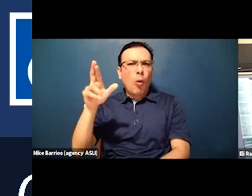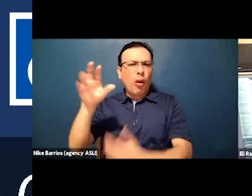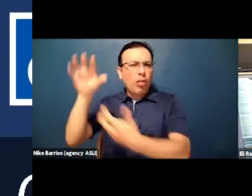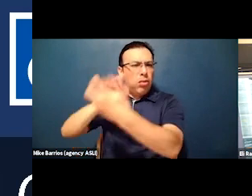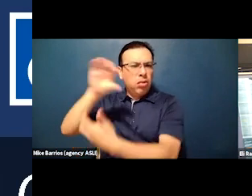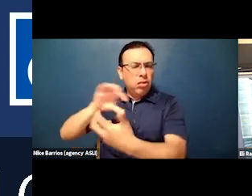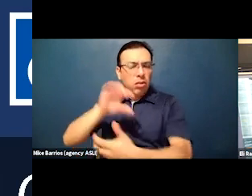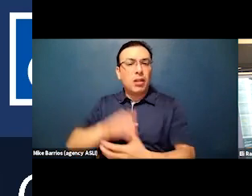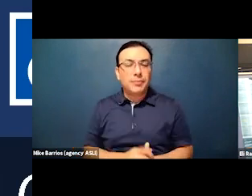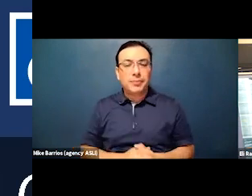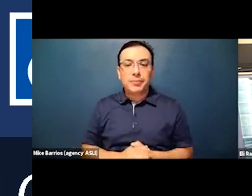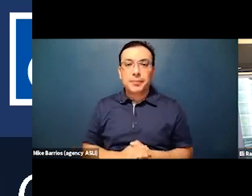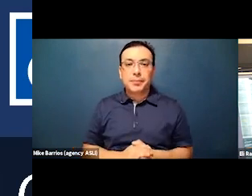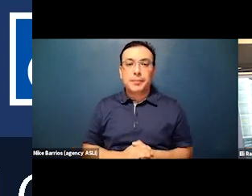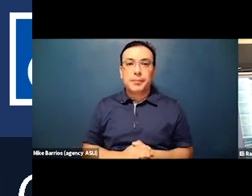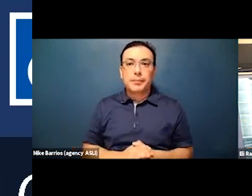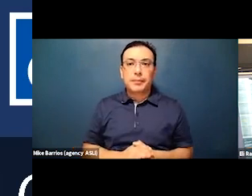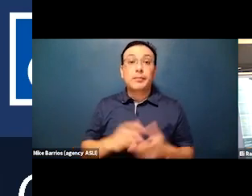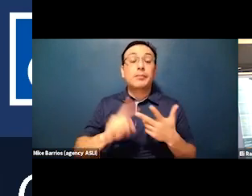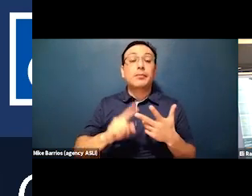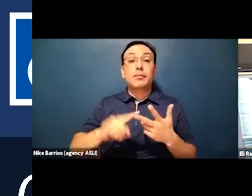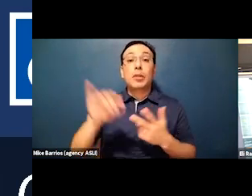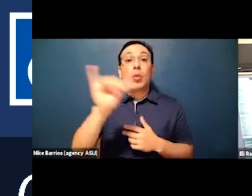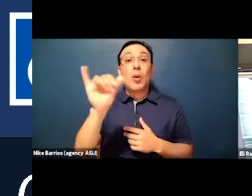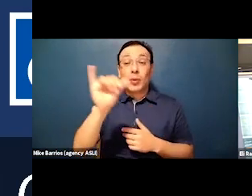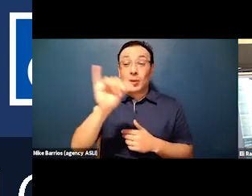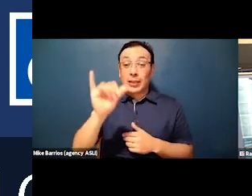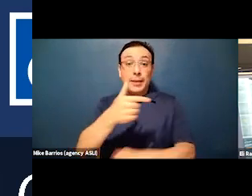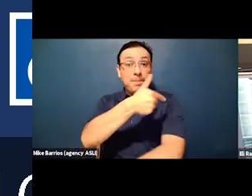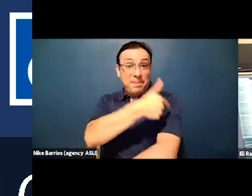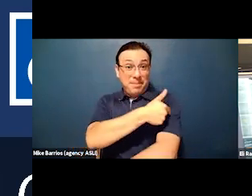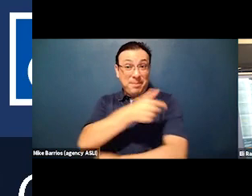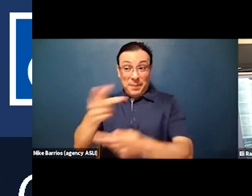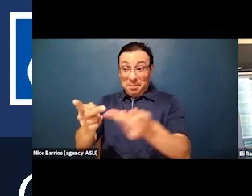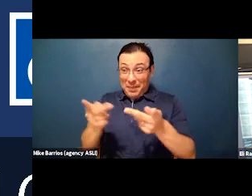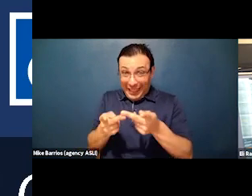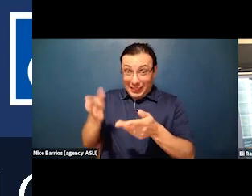And ASL availability on site at these locations, that was an issue.